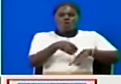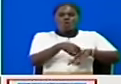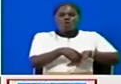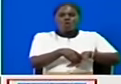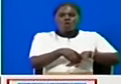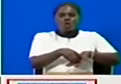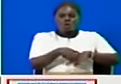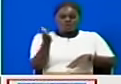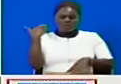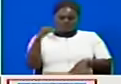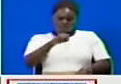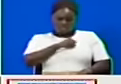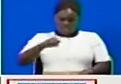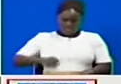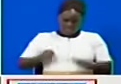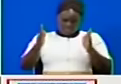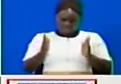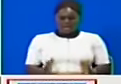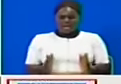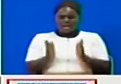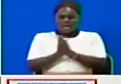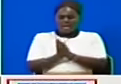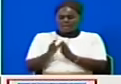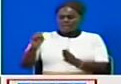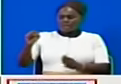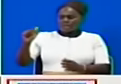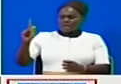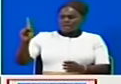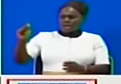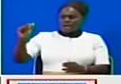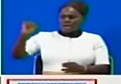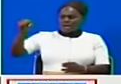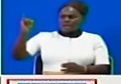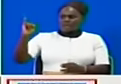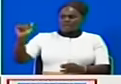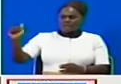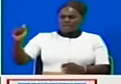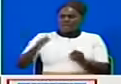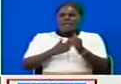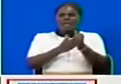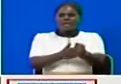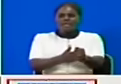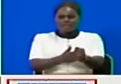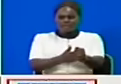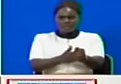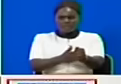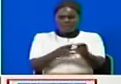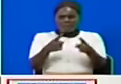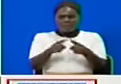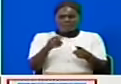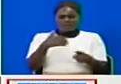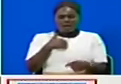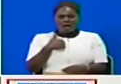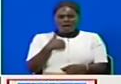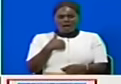current Nairobi senator, and Johnson Sakaja, Aina Ali leader, whereby we have 15